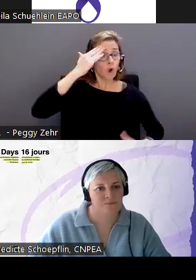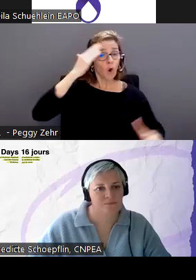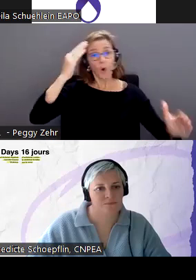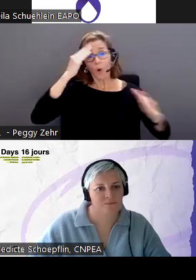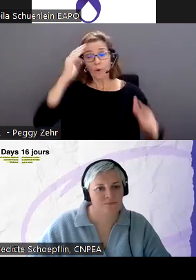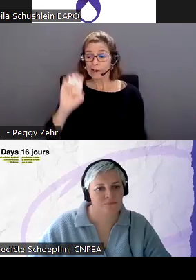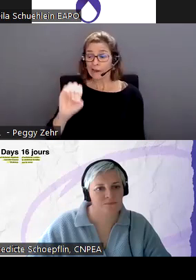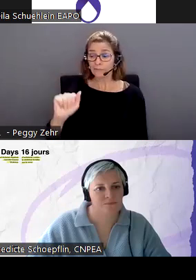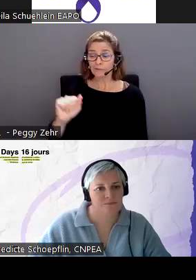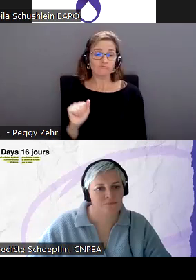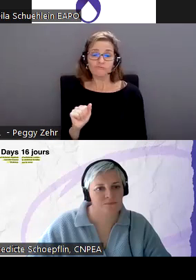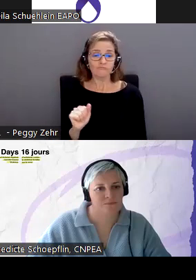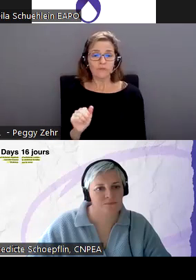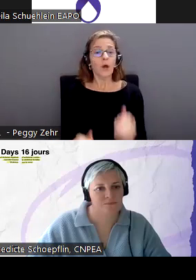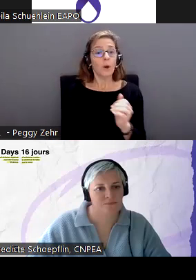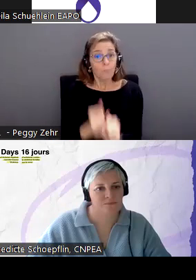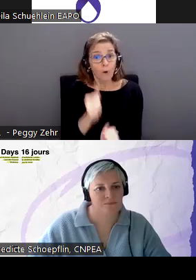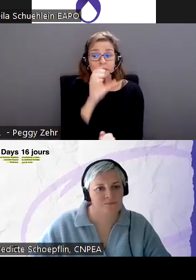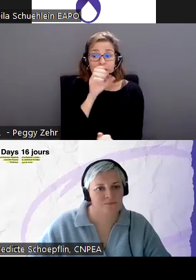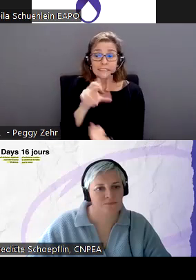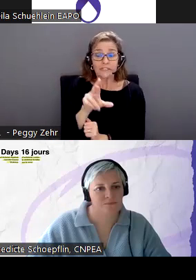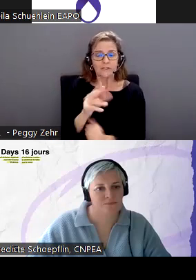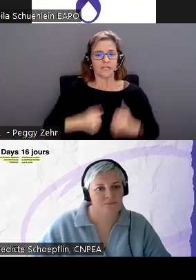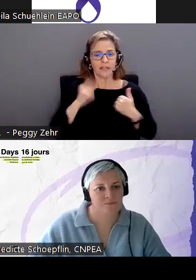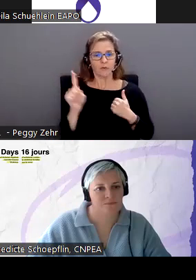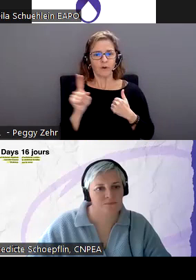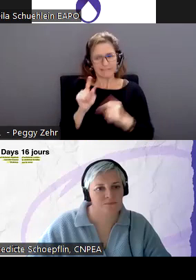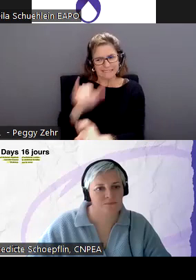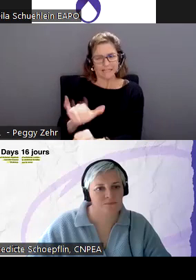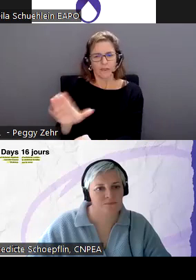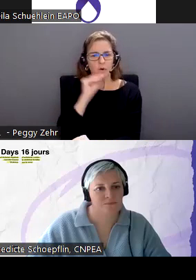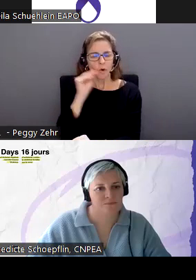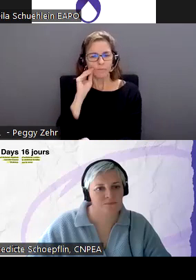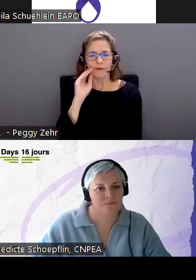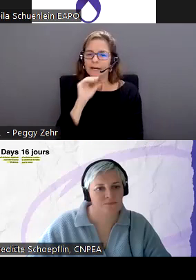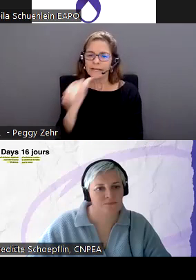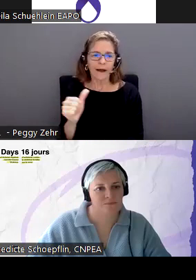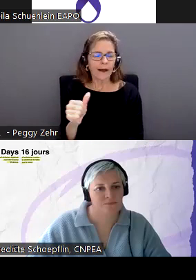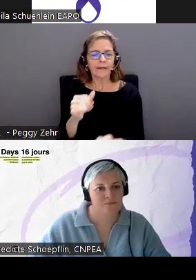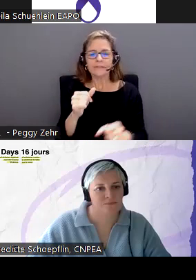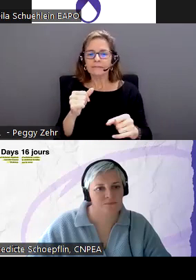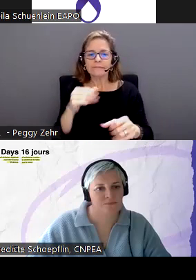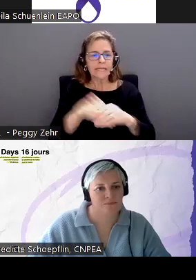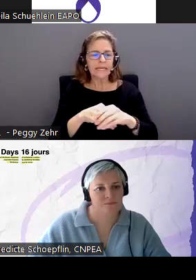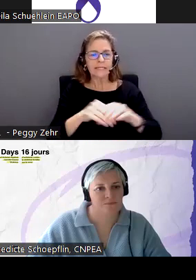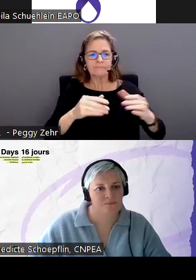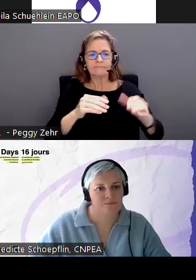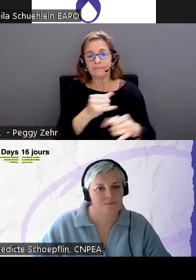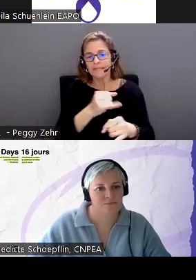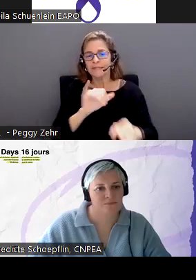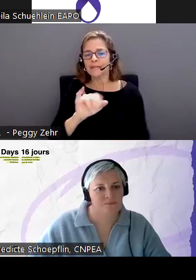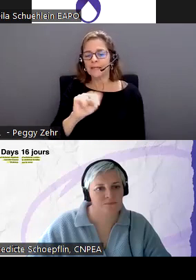living in their homes. They're not in institutions. That's part of the stereotyping that we have to address. And there's also